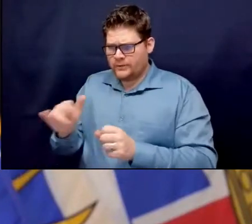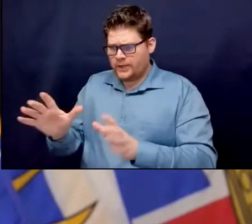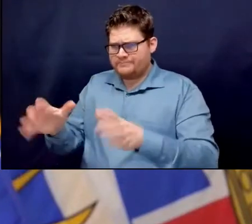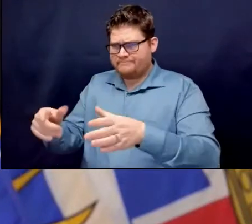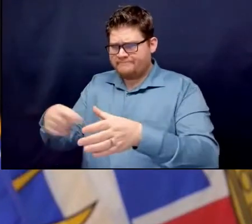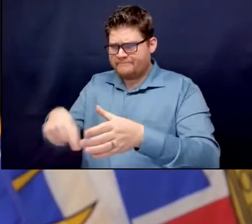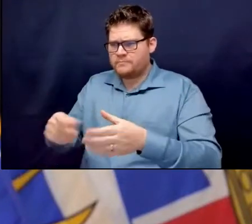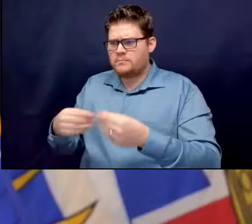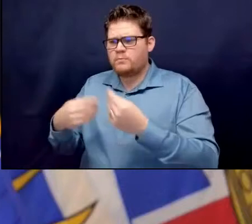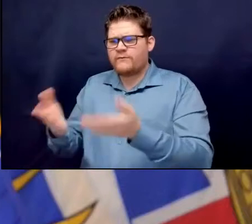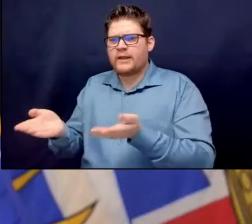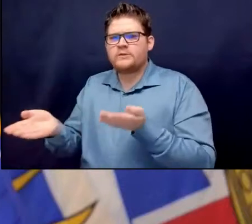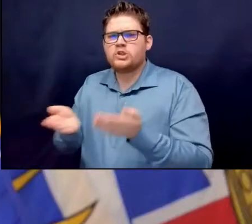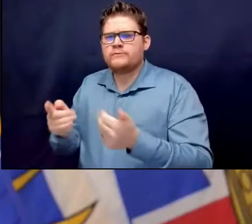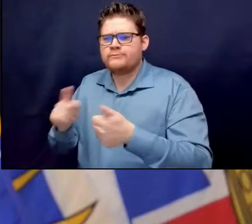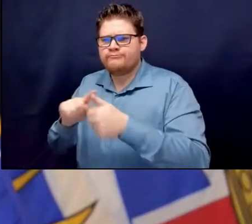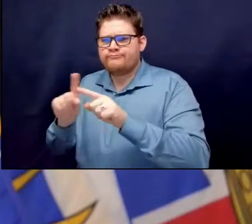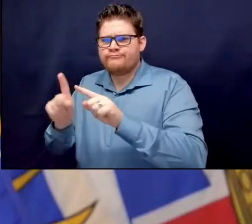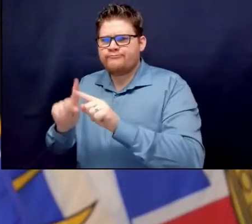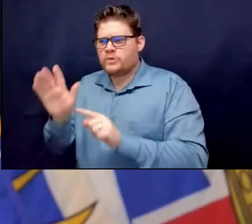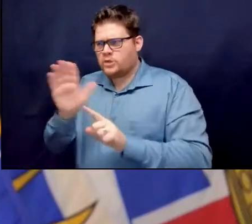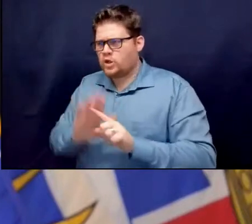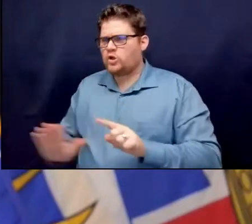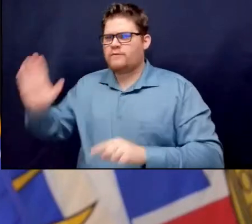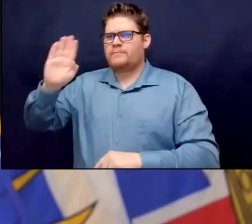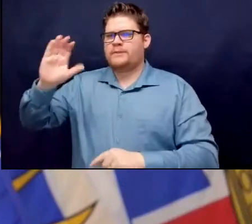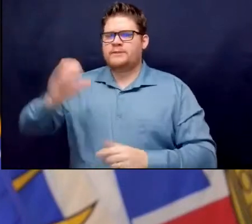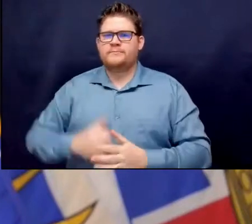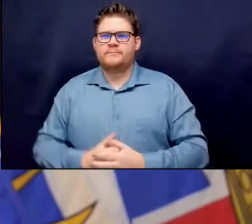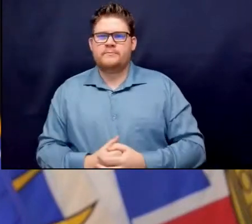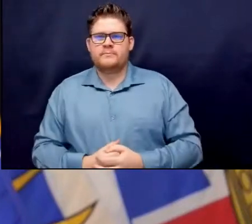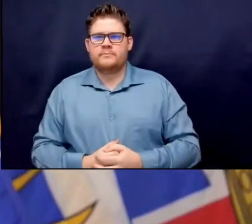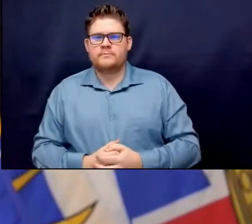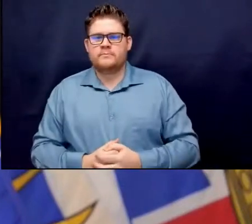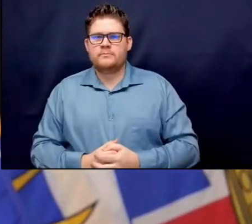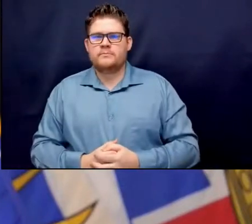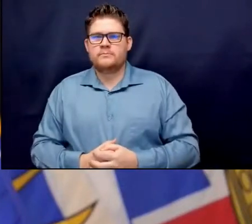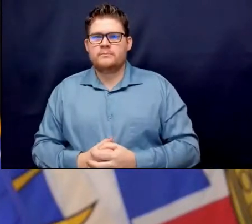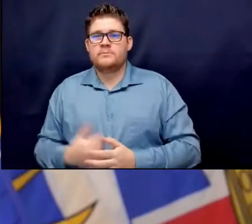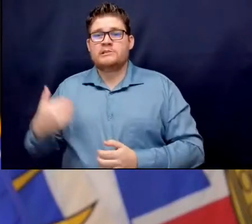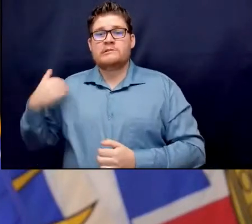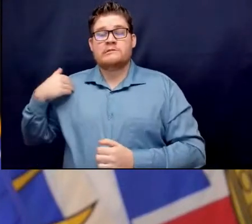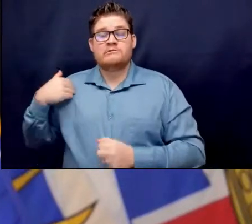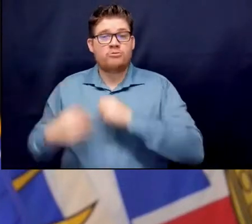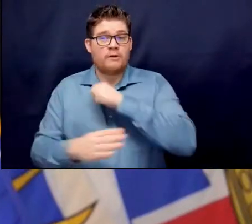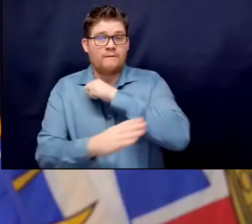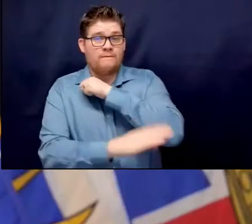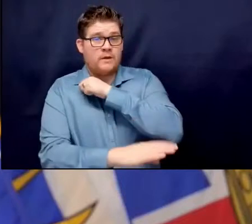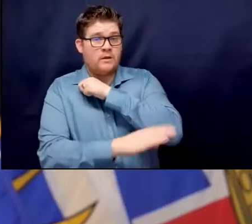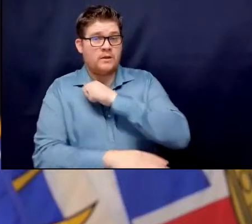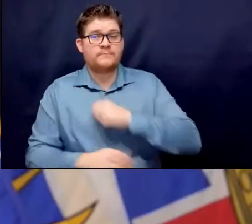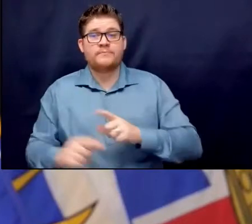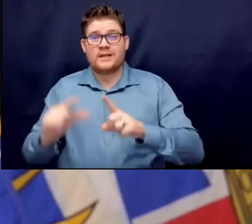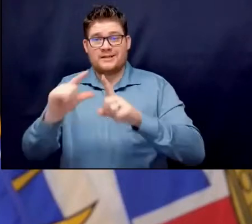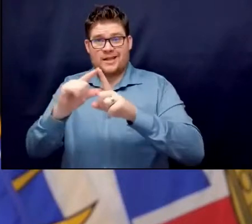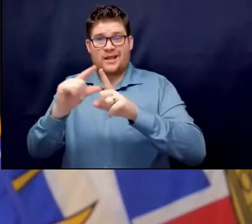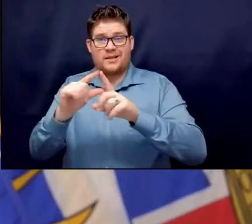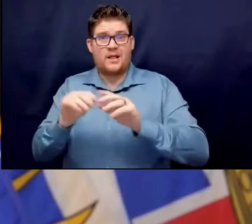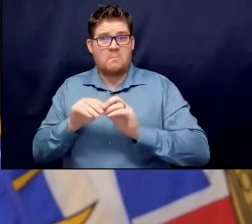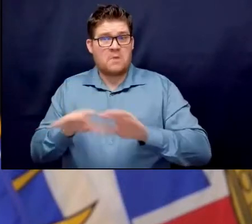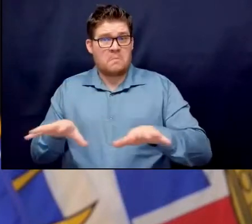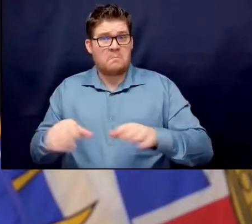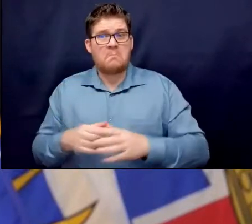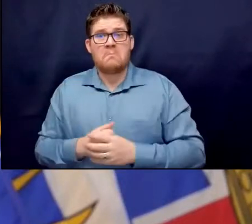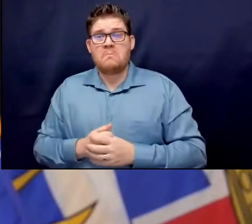with the communities, the downtown east side. We saw quite an increase in numbers of cases during Delta in the fall,